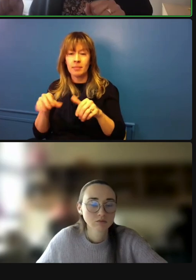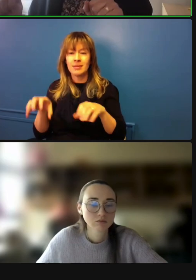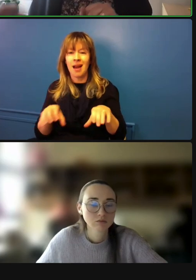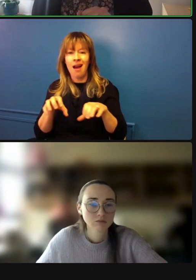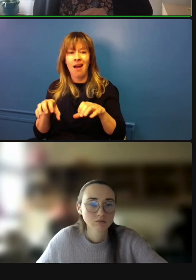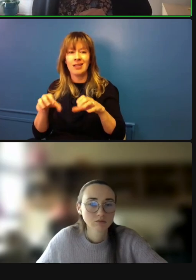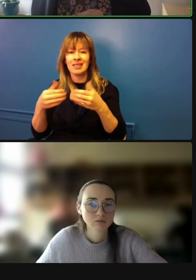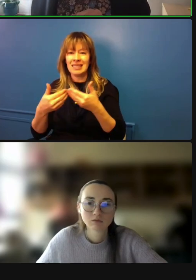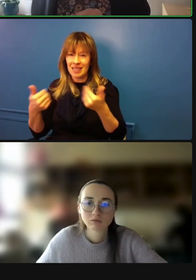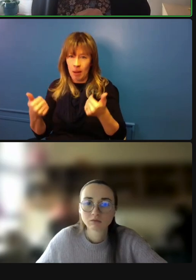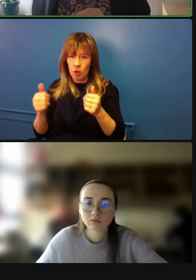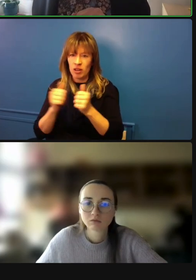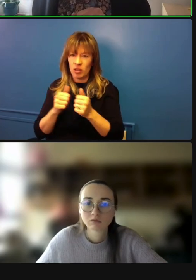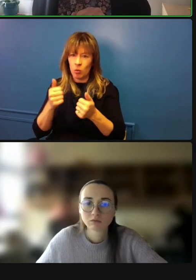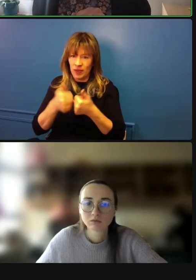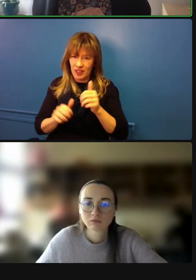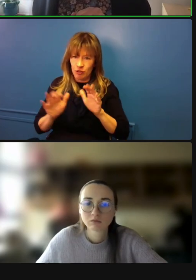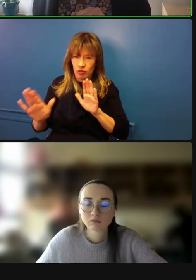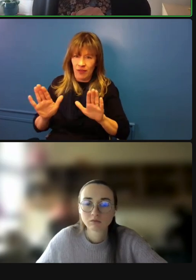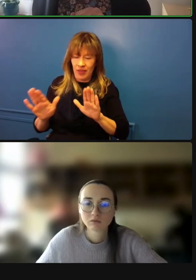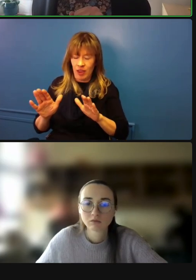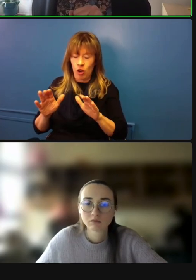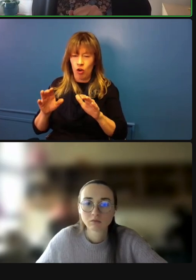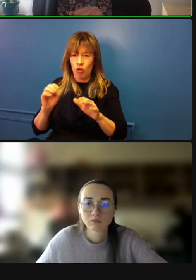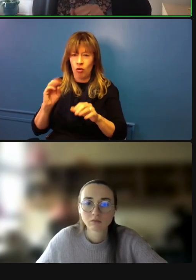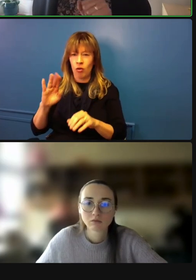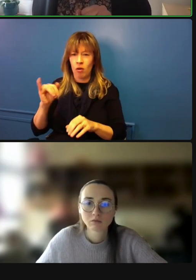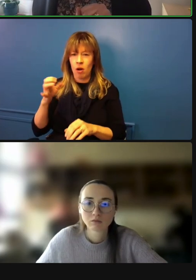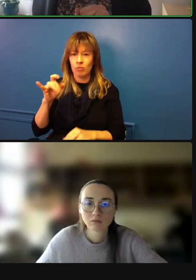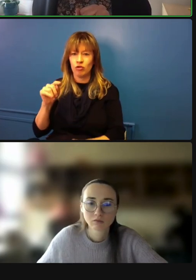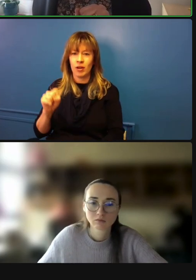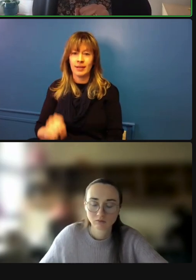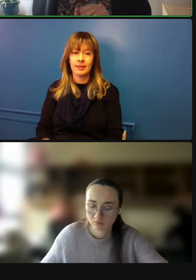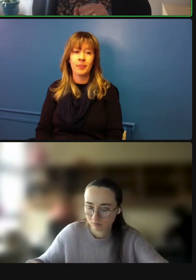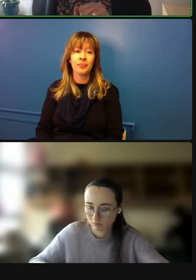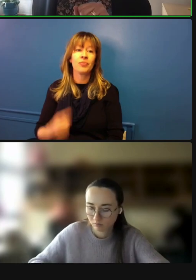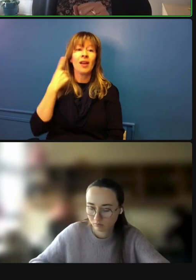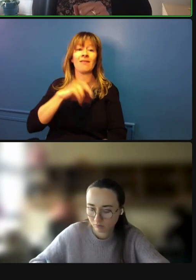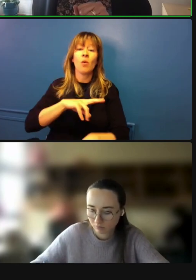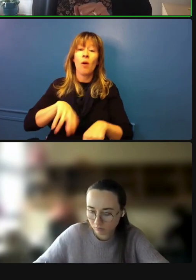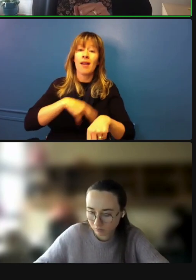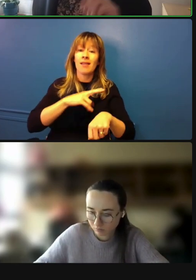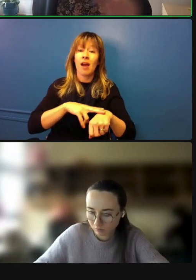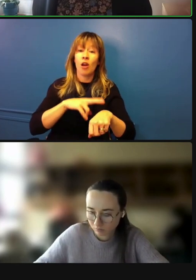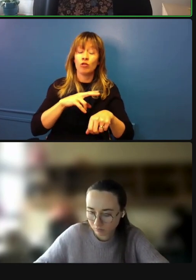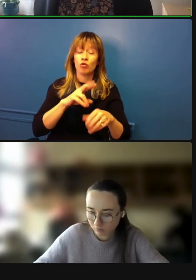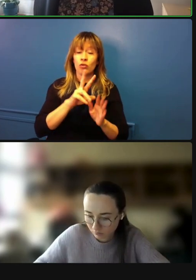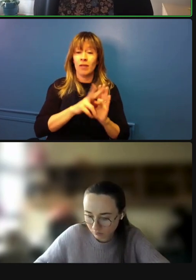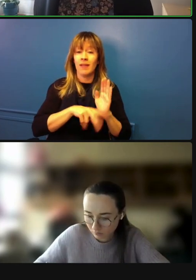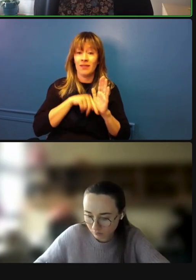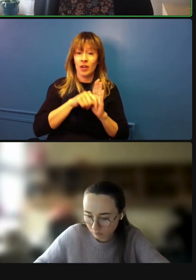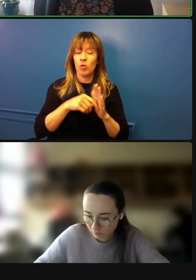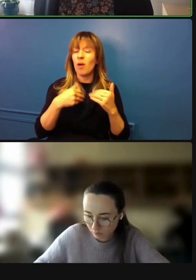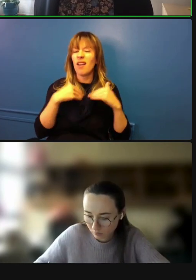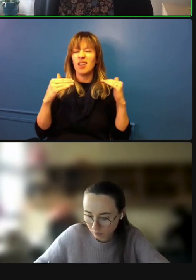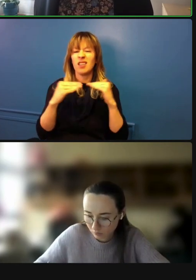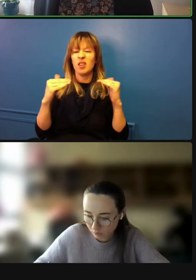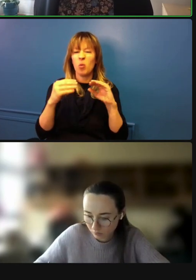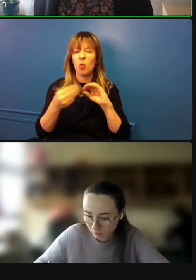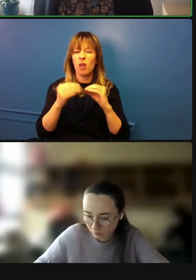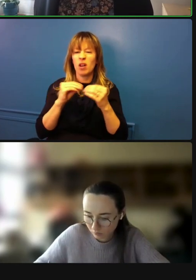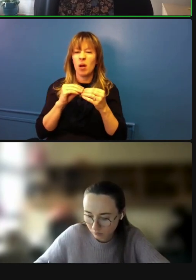separately with each of their objects. For the natural videos, we had an equal number